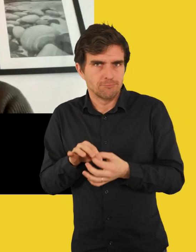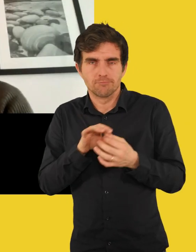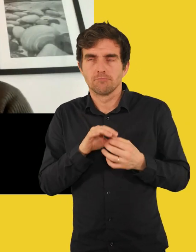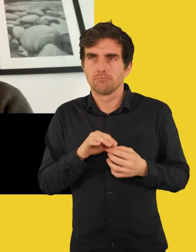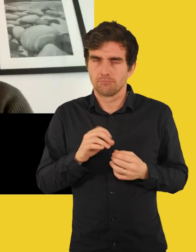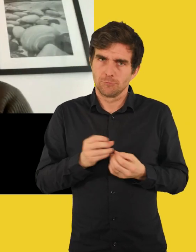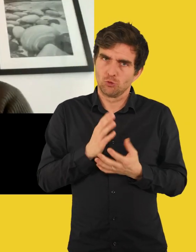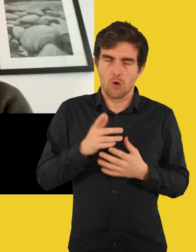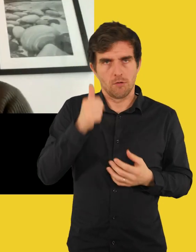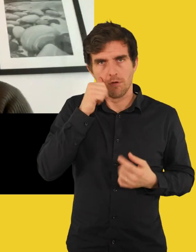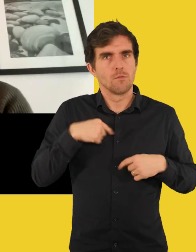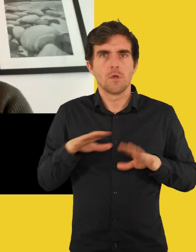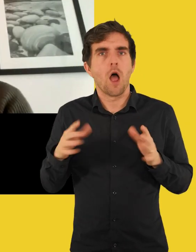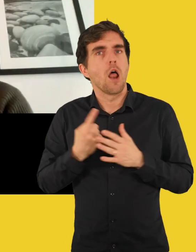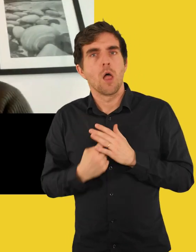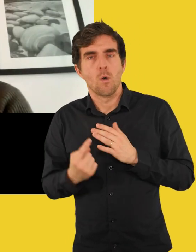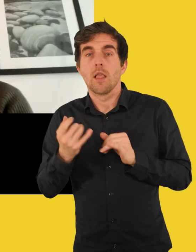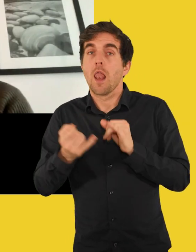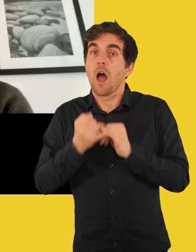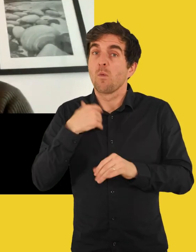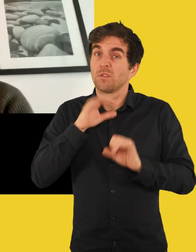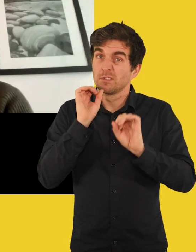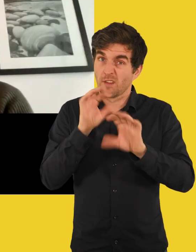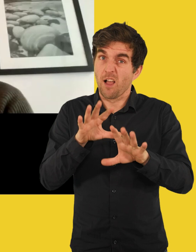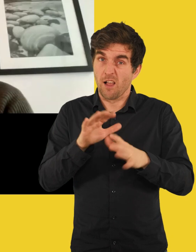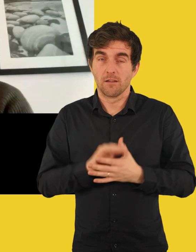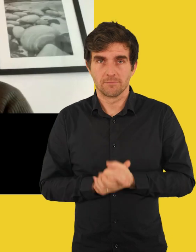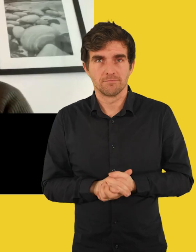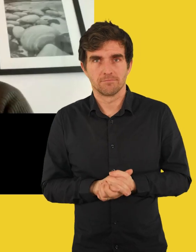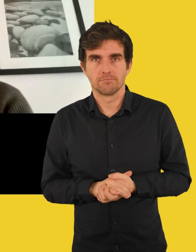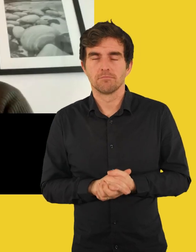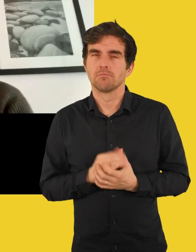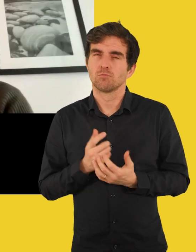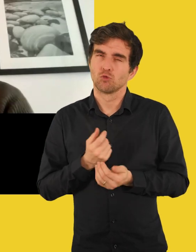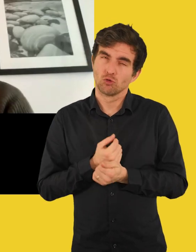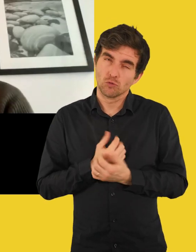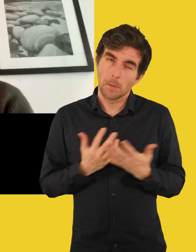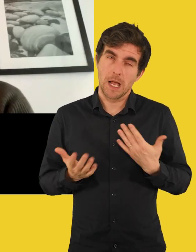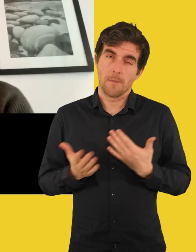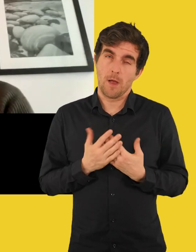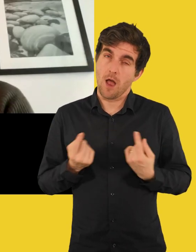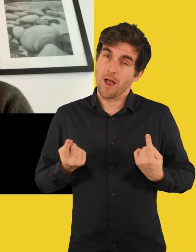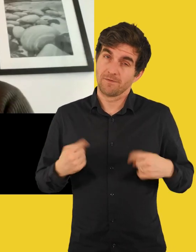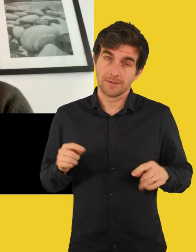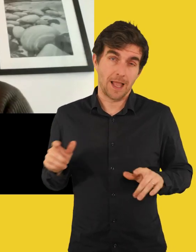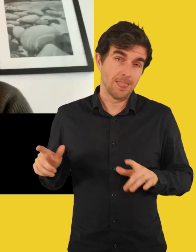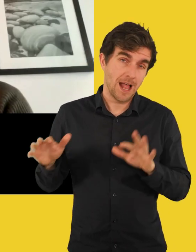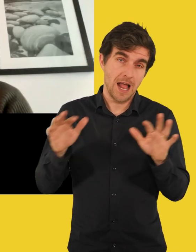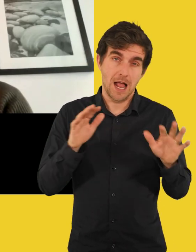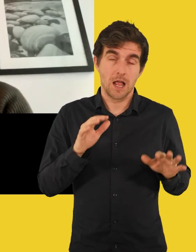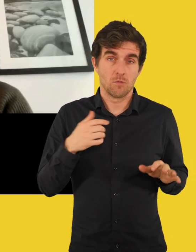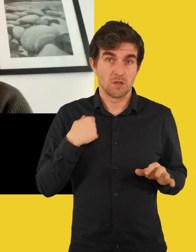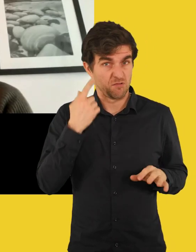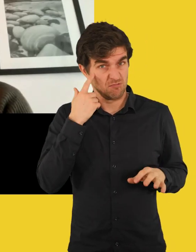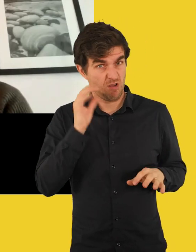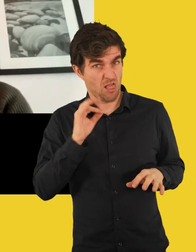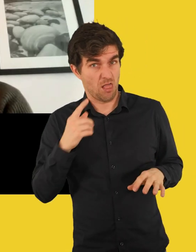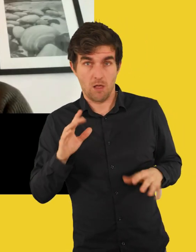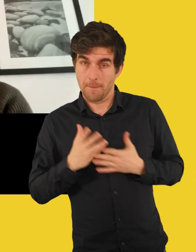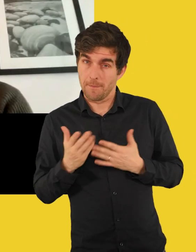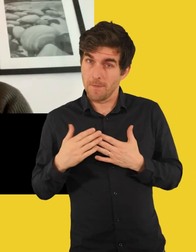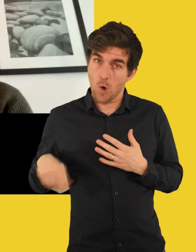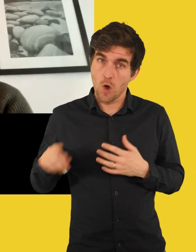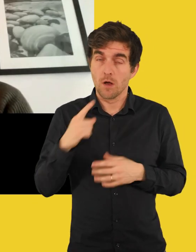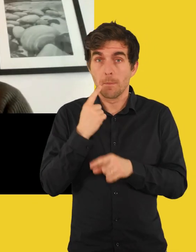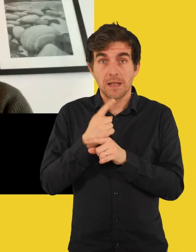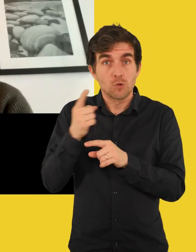together, to know that we are not alone. And last thing I'll say is there are so many more of us than we